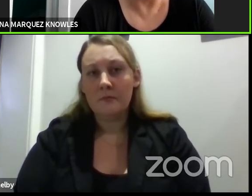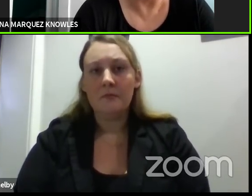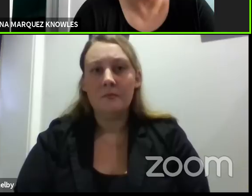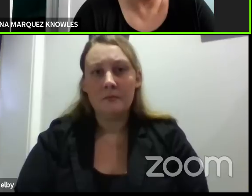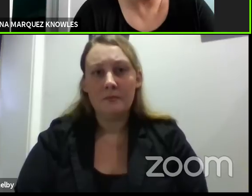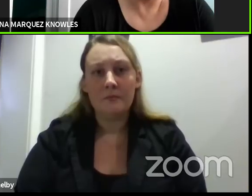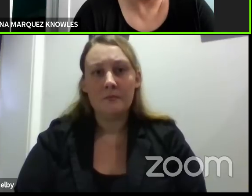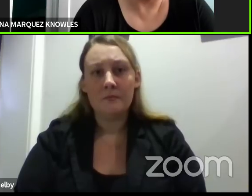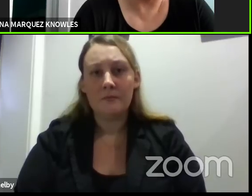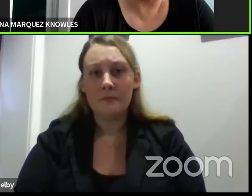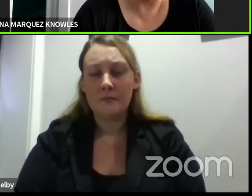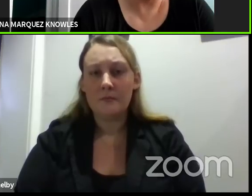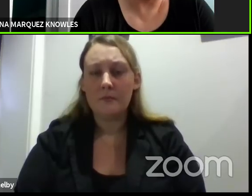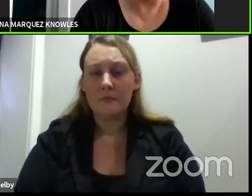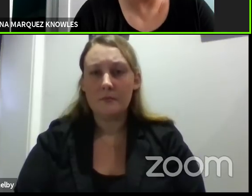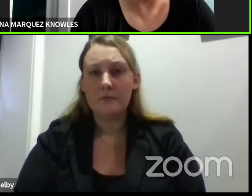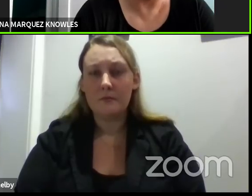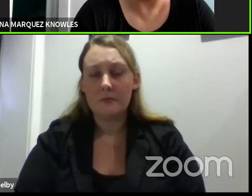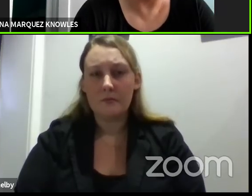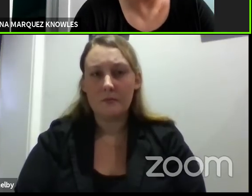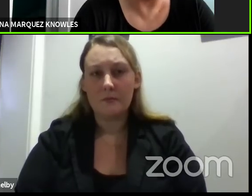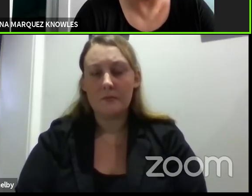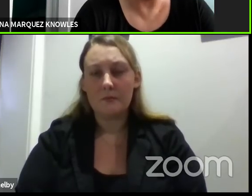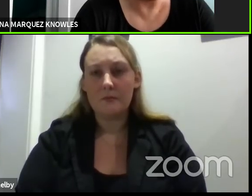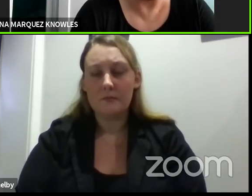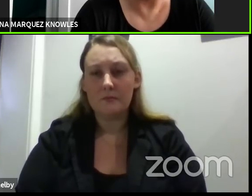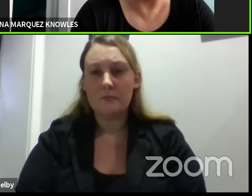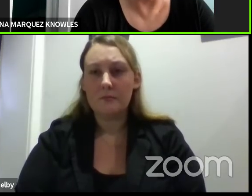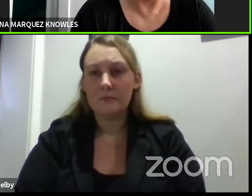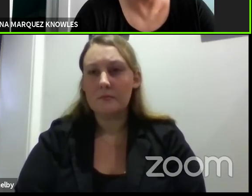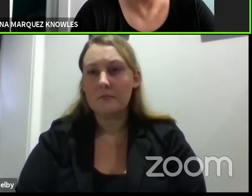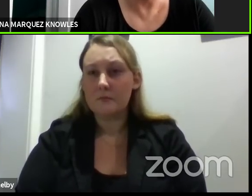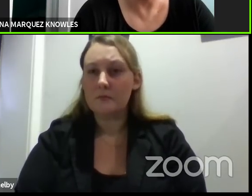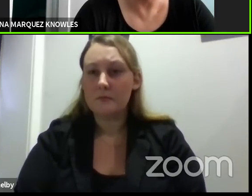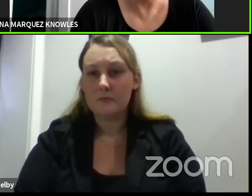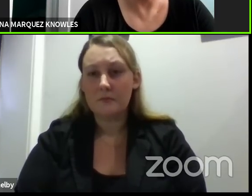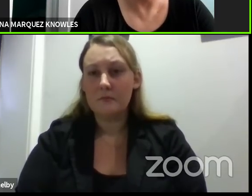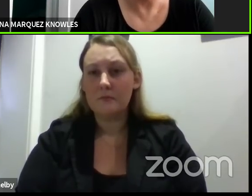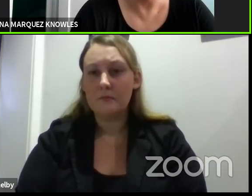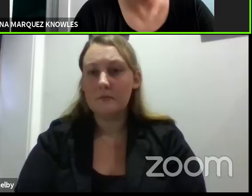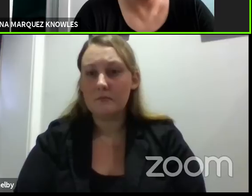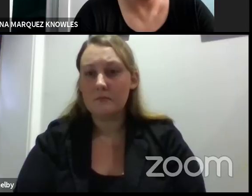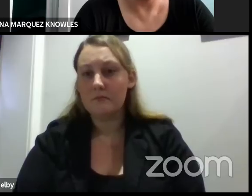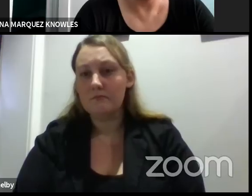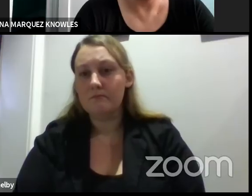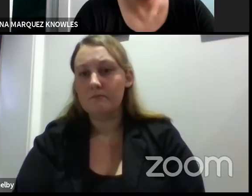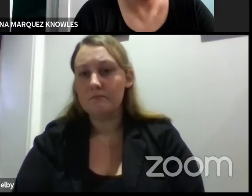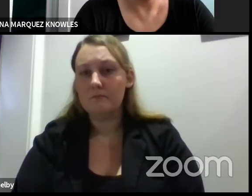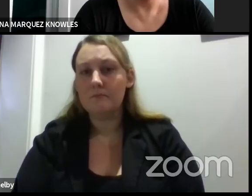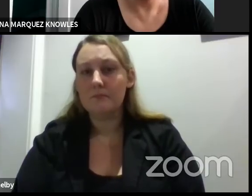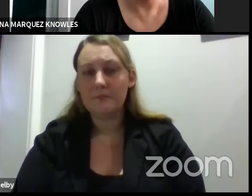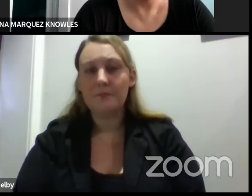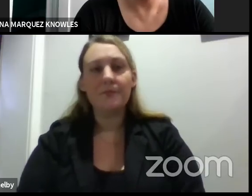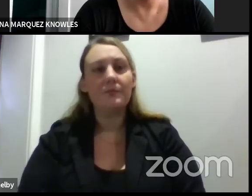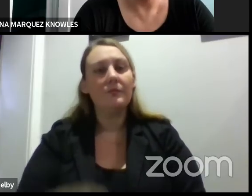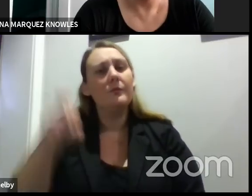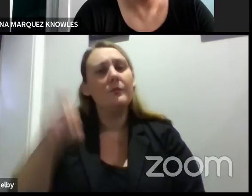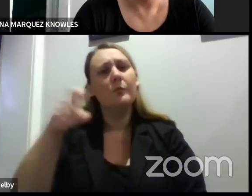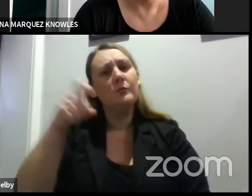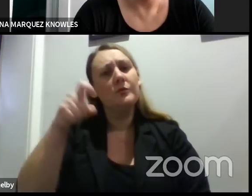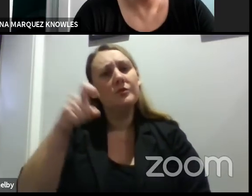que no haya ninguna chica más transgénero muerta. We should seek support from